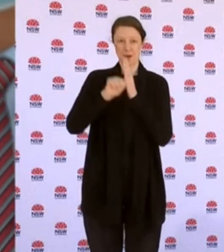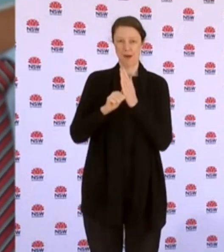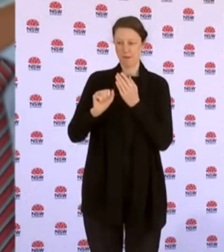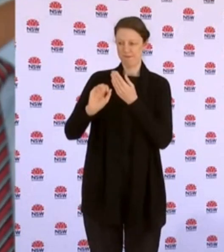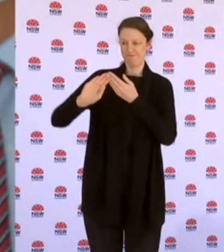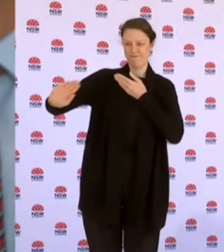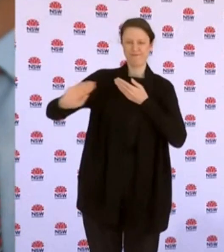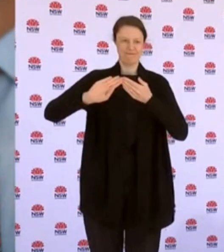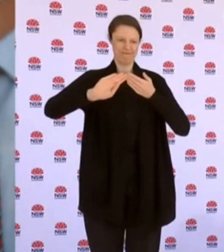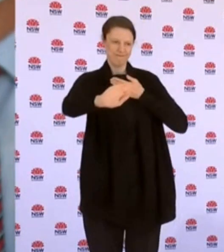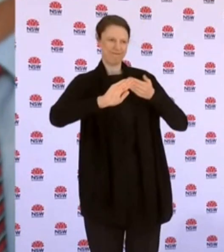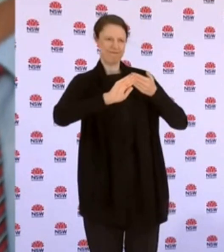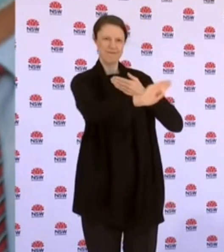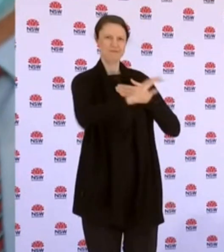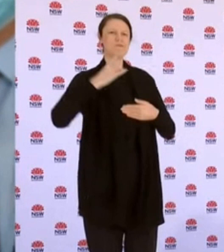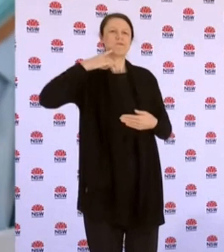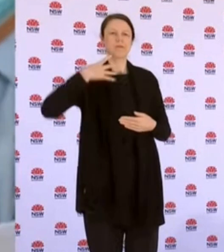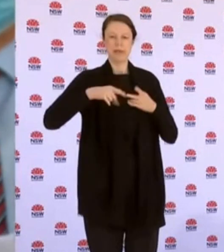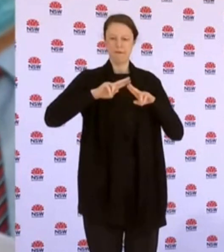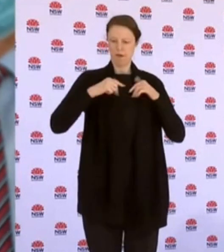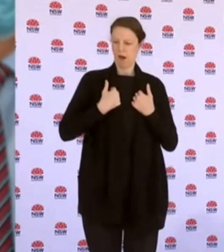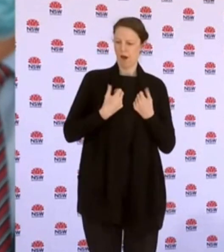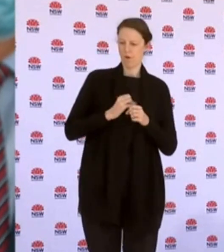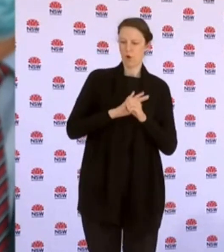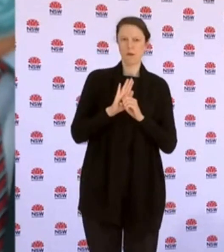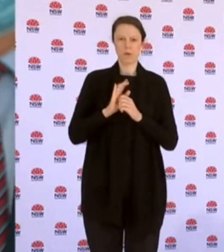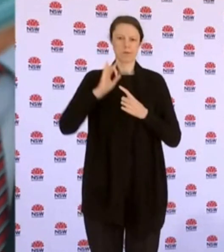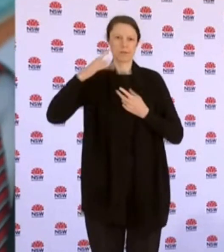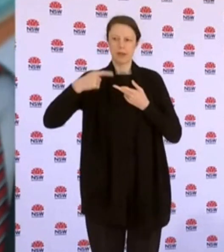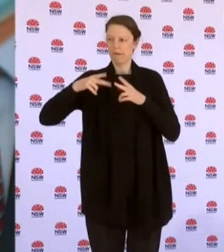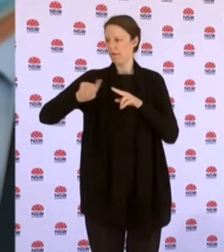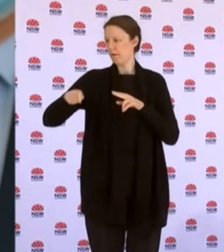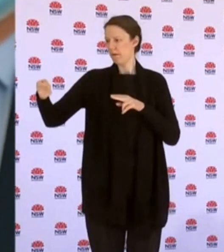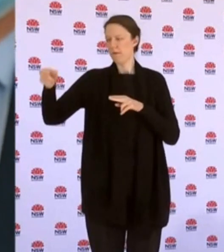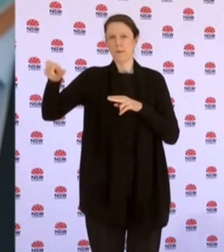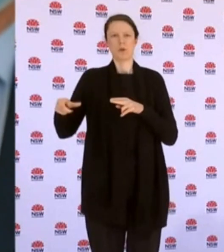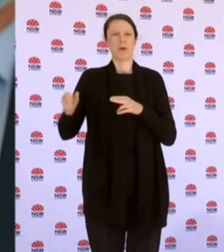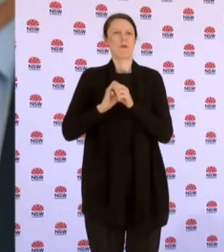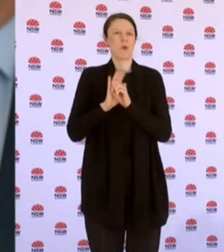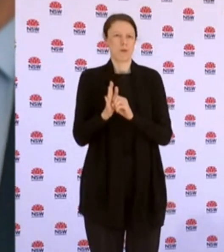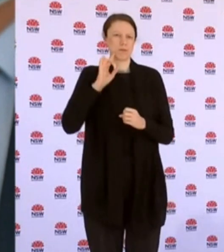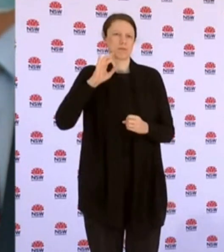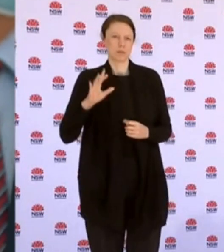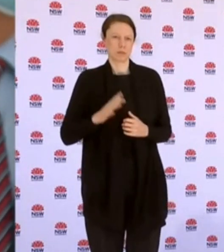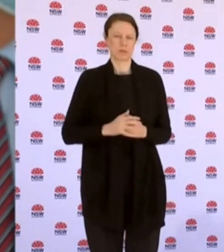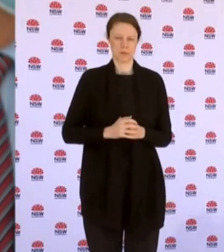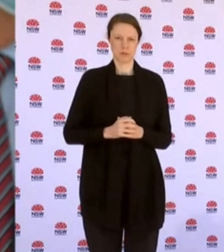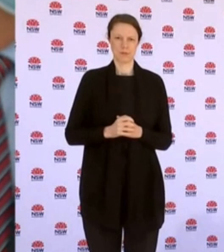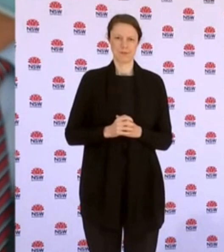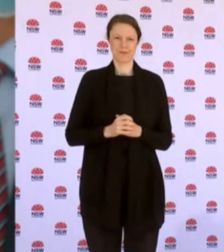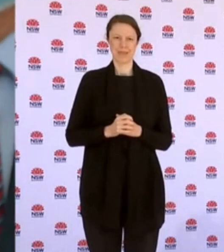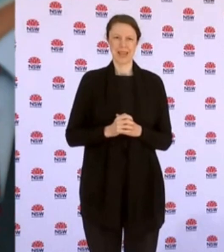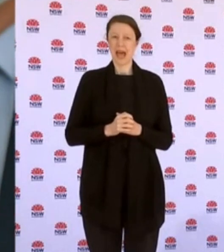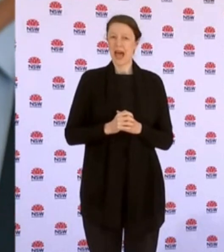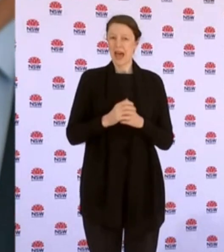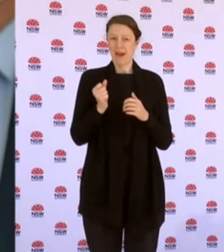there has no opportunity for COVID to be transmitted. In terms of the areas for increased testing, Emu